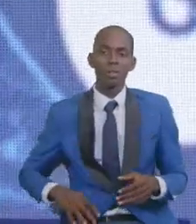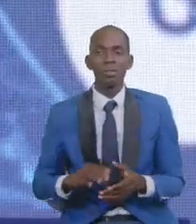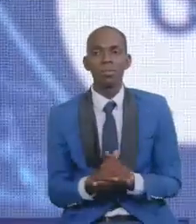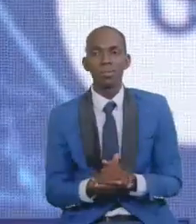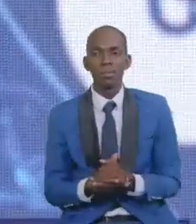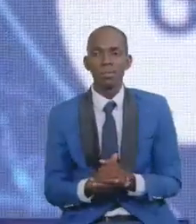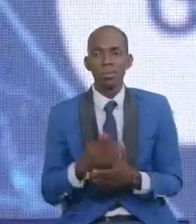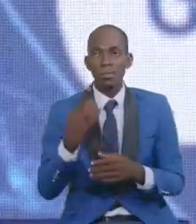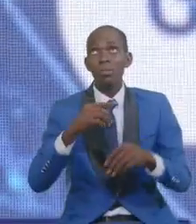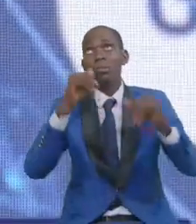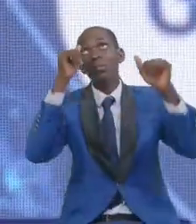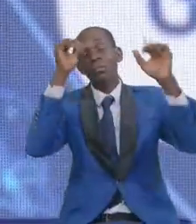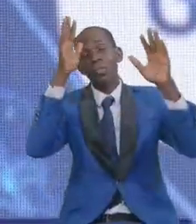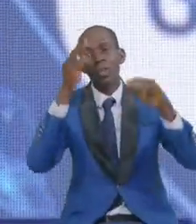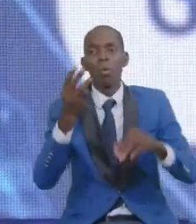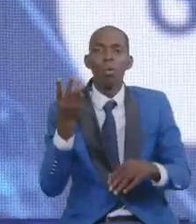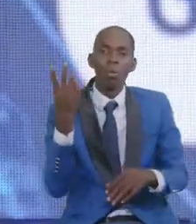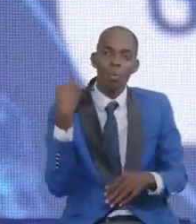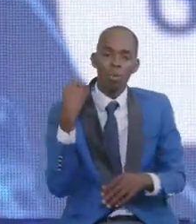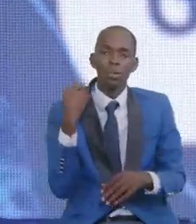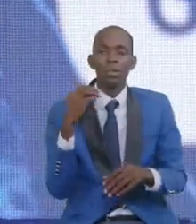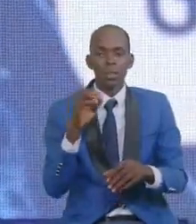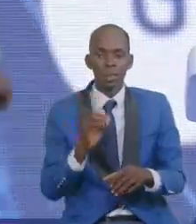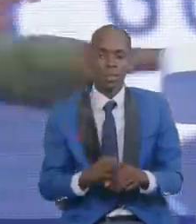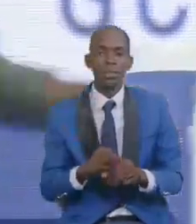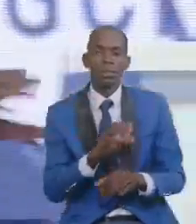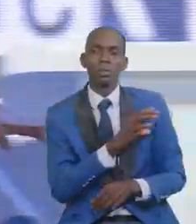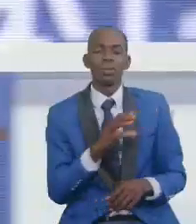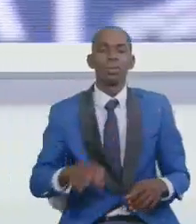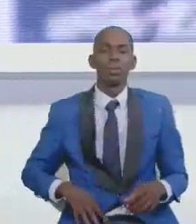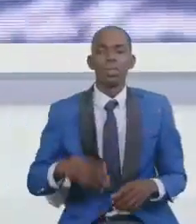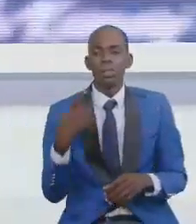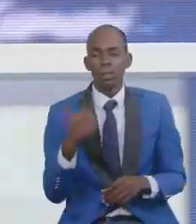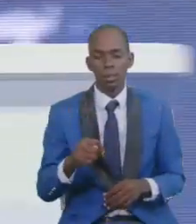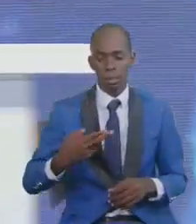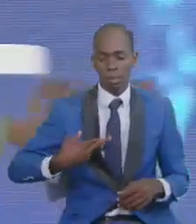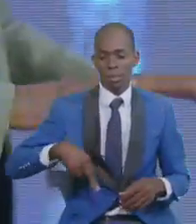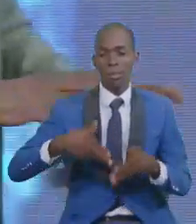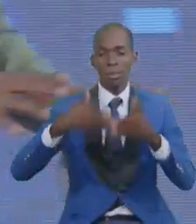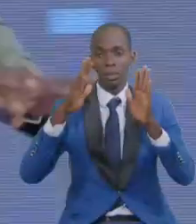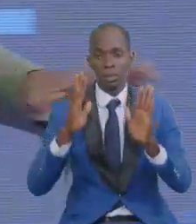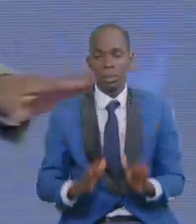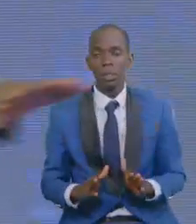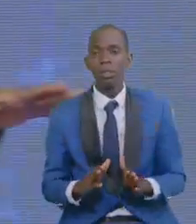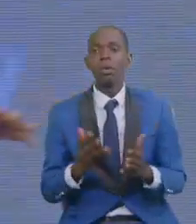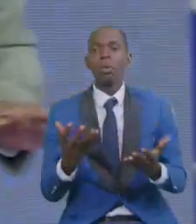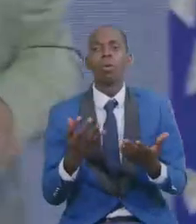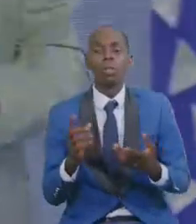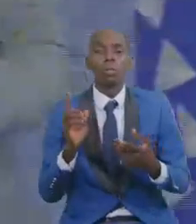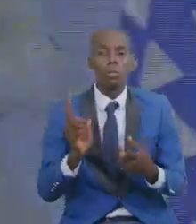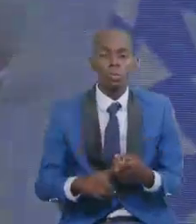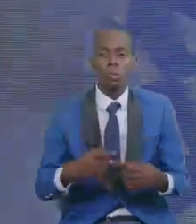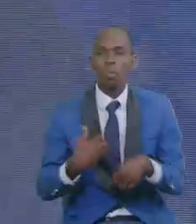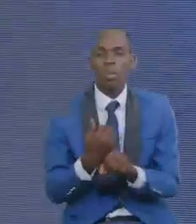The Father was in him. The Pharisees and the Sadducees, they wanted to make life difficult